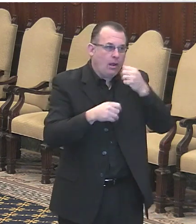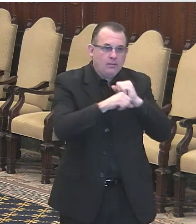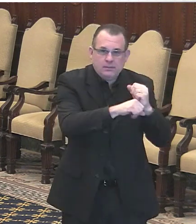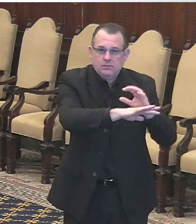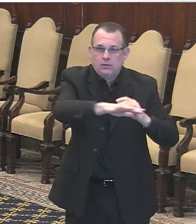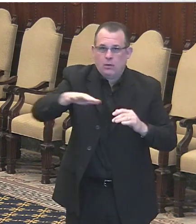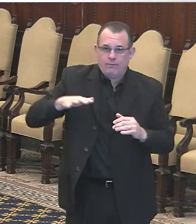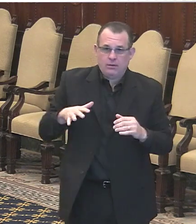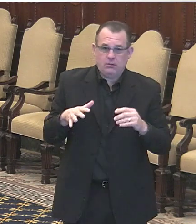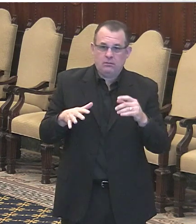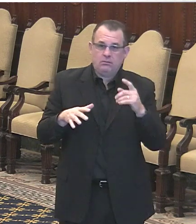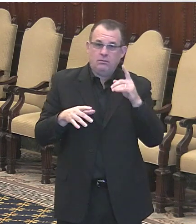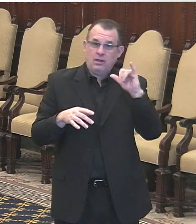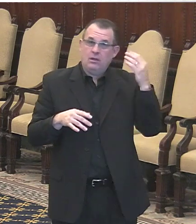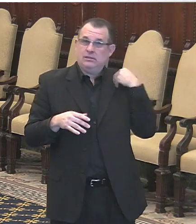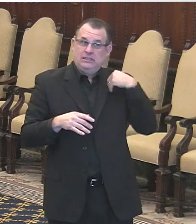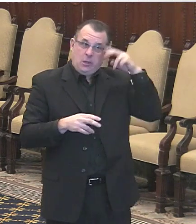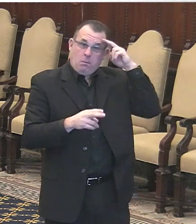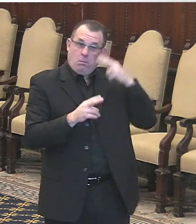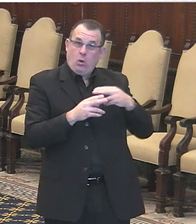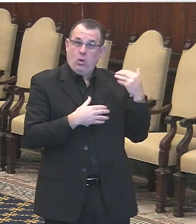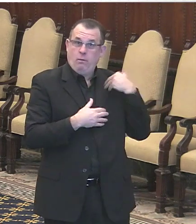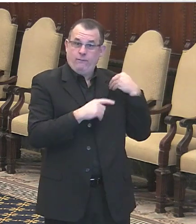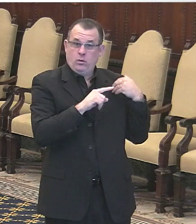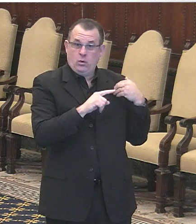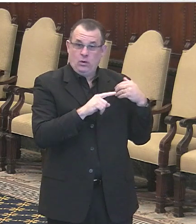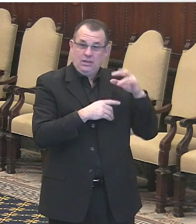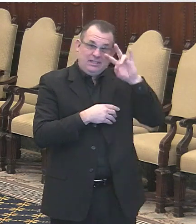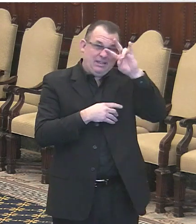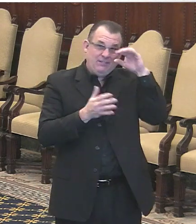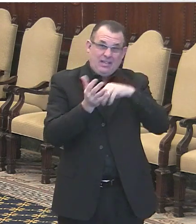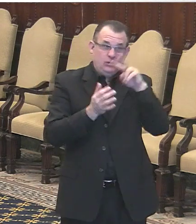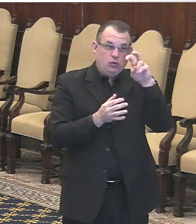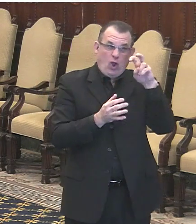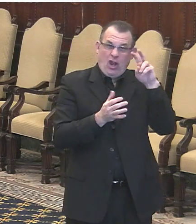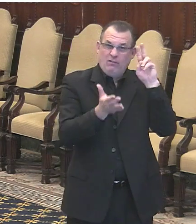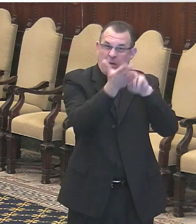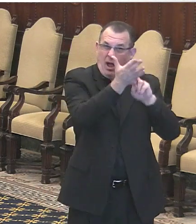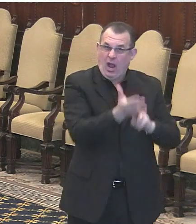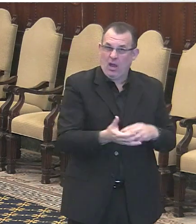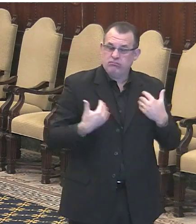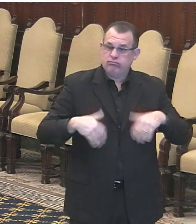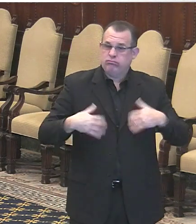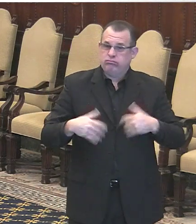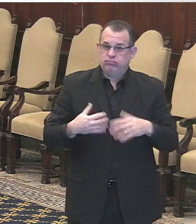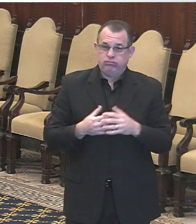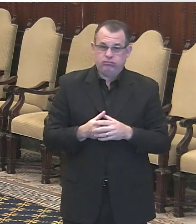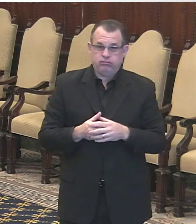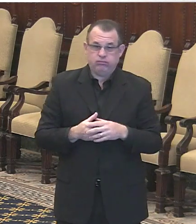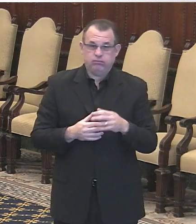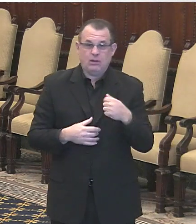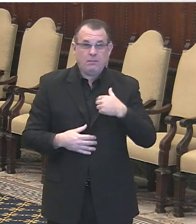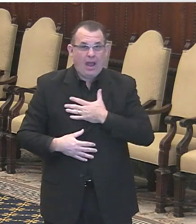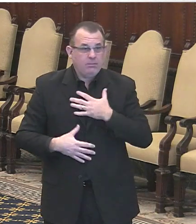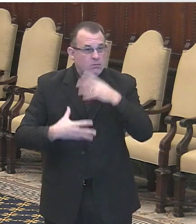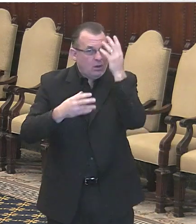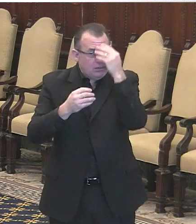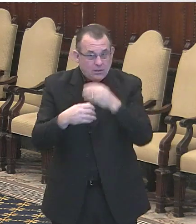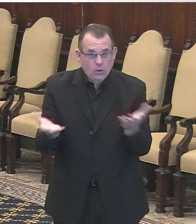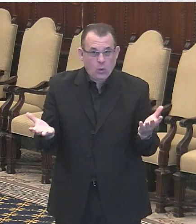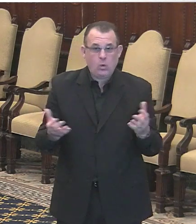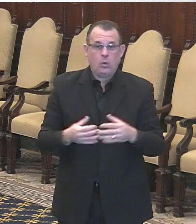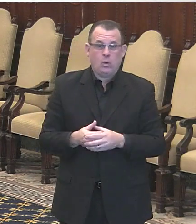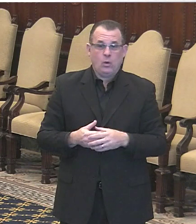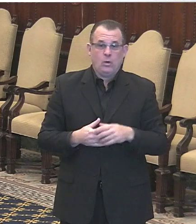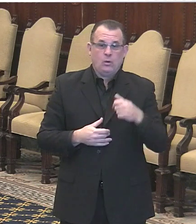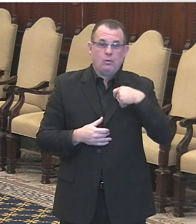clear, with the fund receiving more than 7,200 applications. Today, I'm happy to share that all of the allocated funding for this program will be